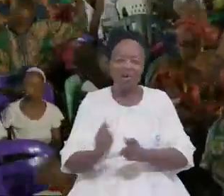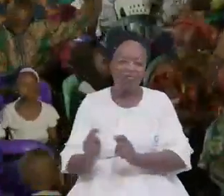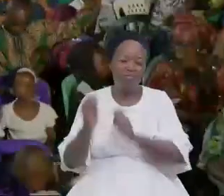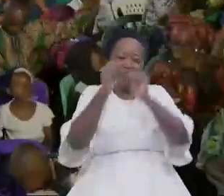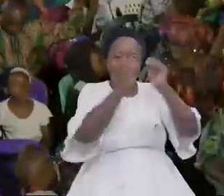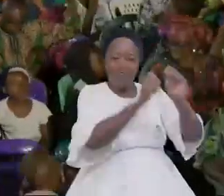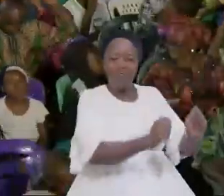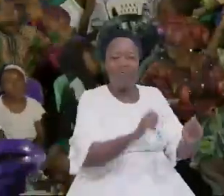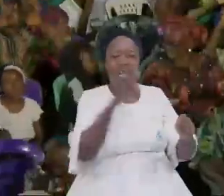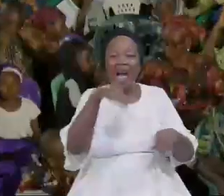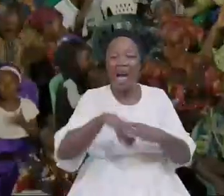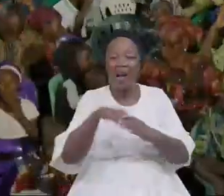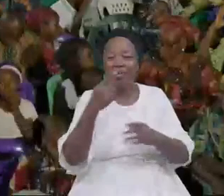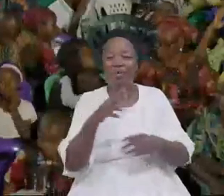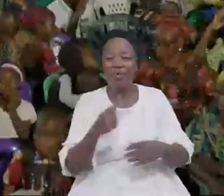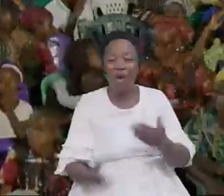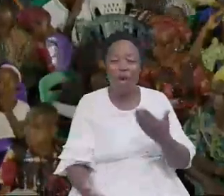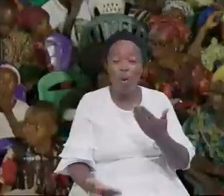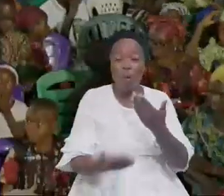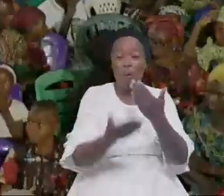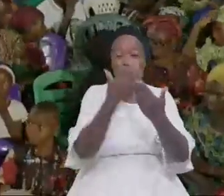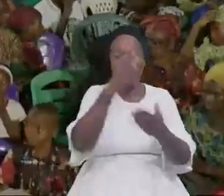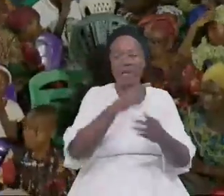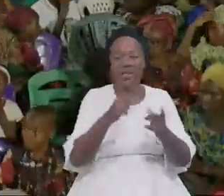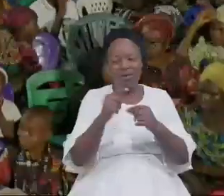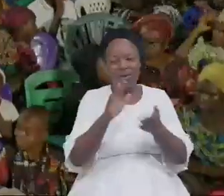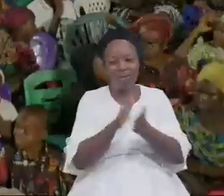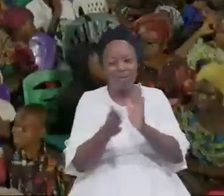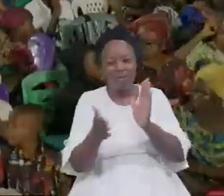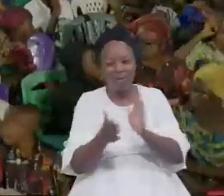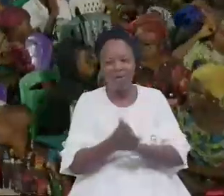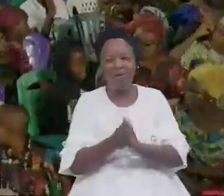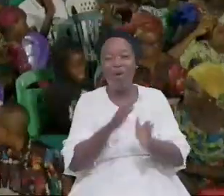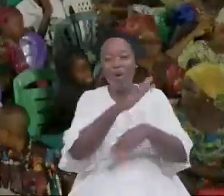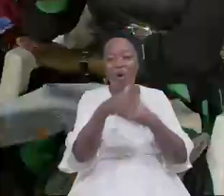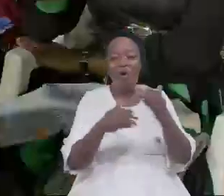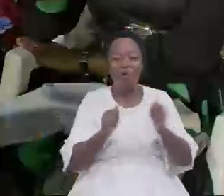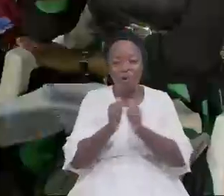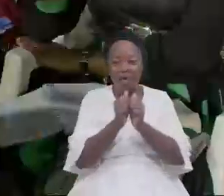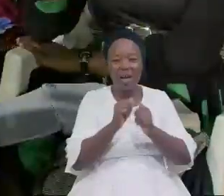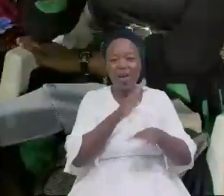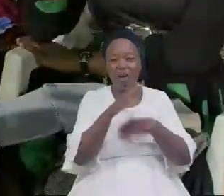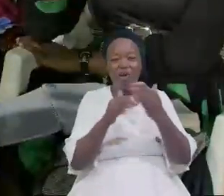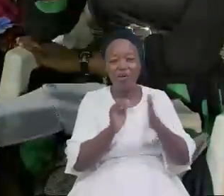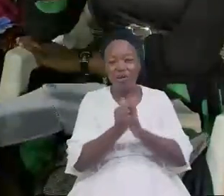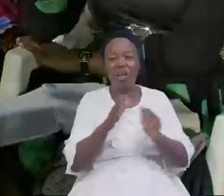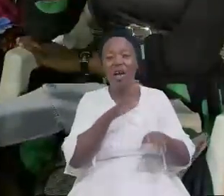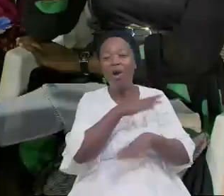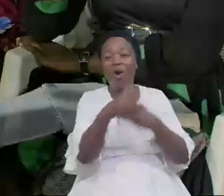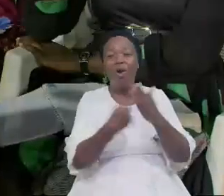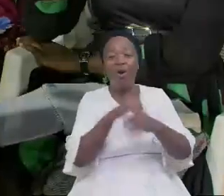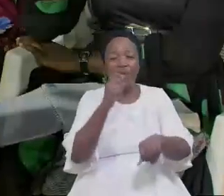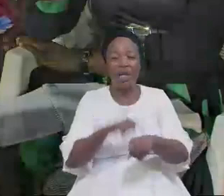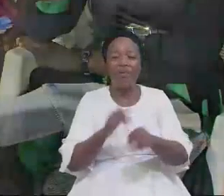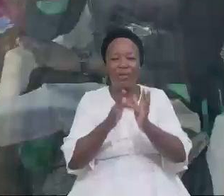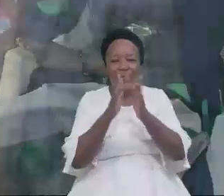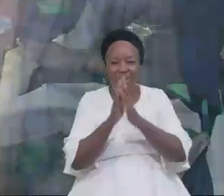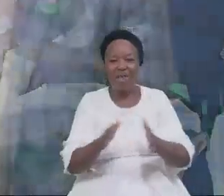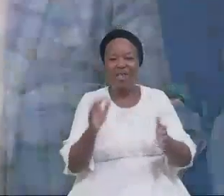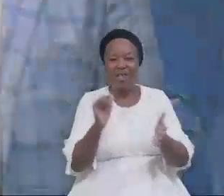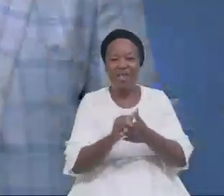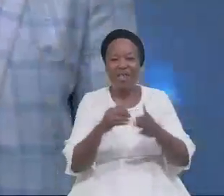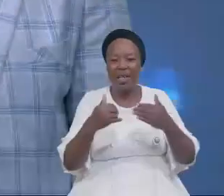the almost. And then you become altogether, all-time Christian that has